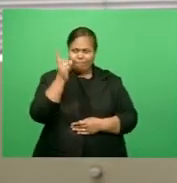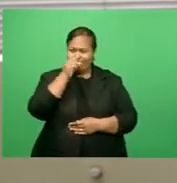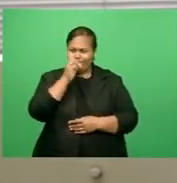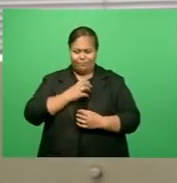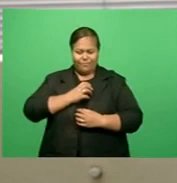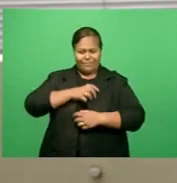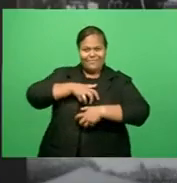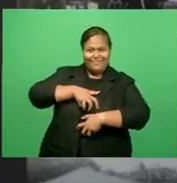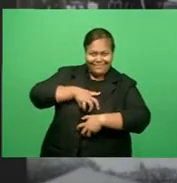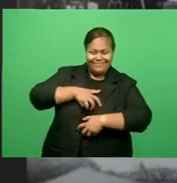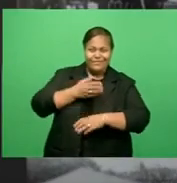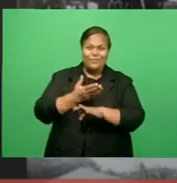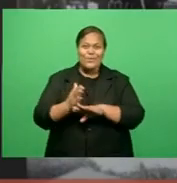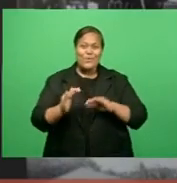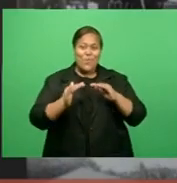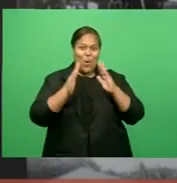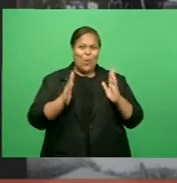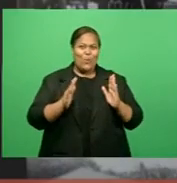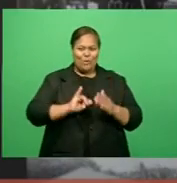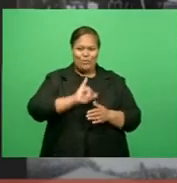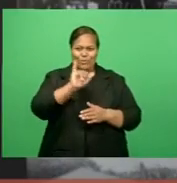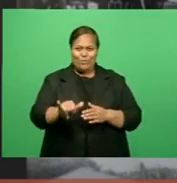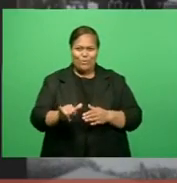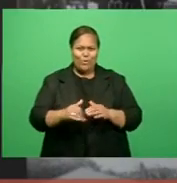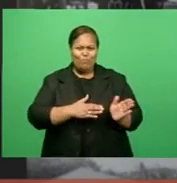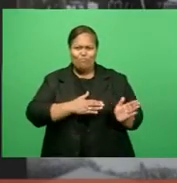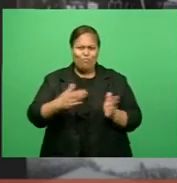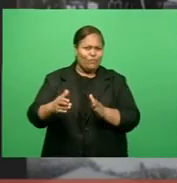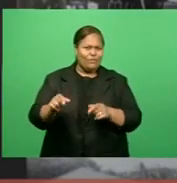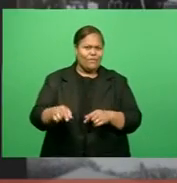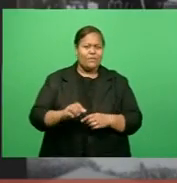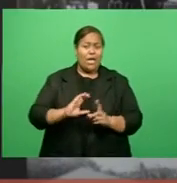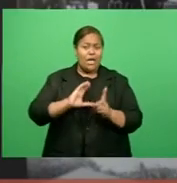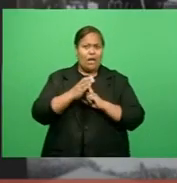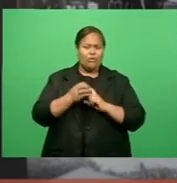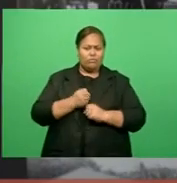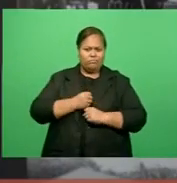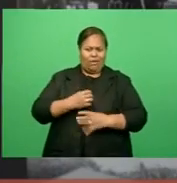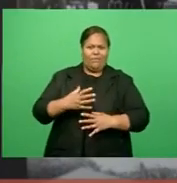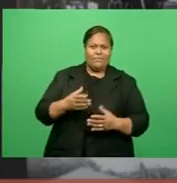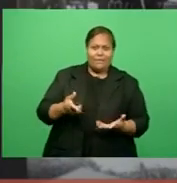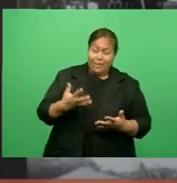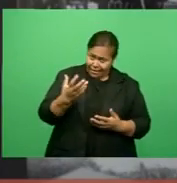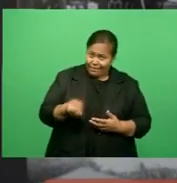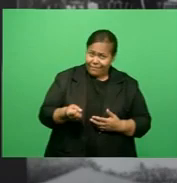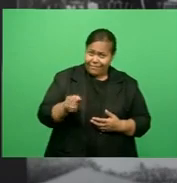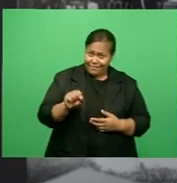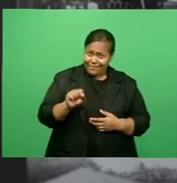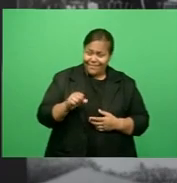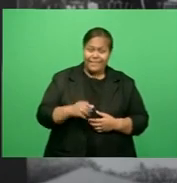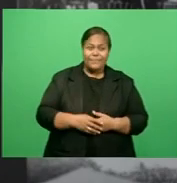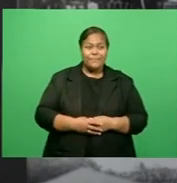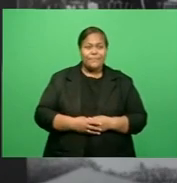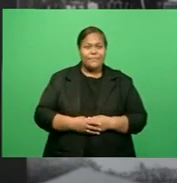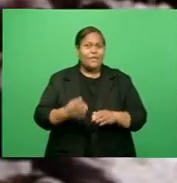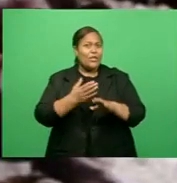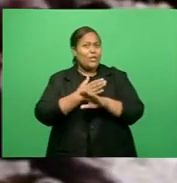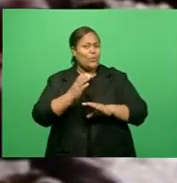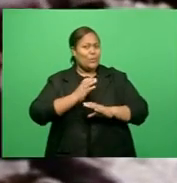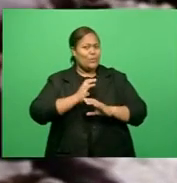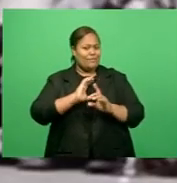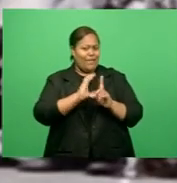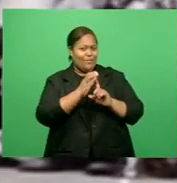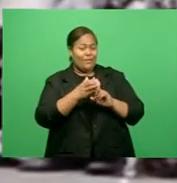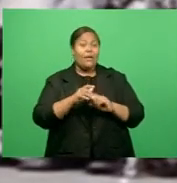to her new home. The culture shock was there, but in